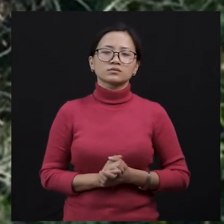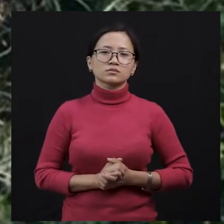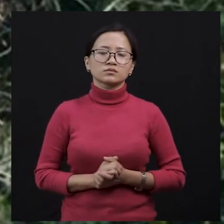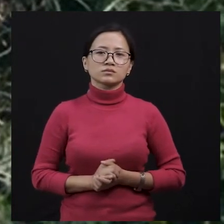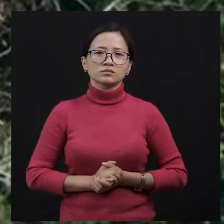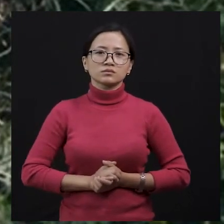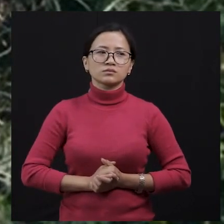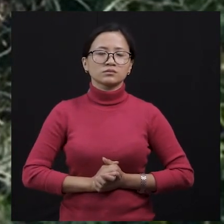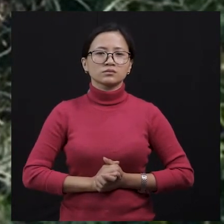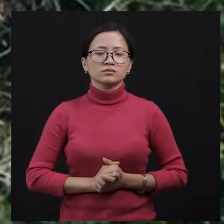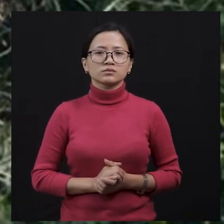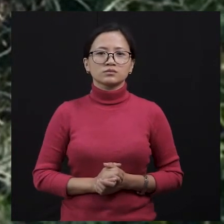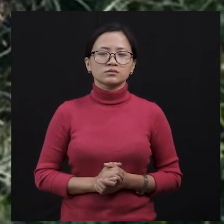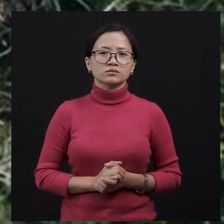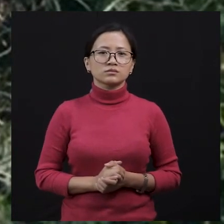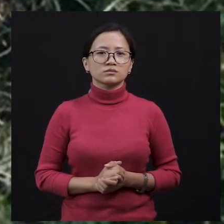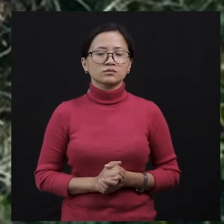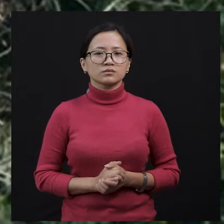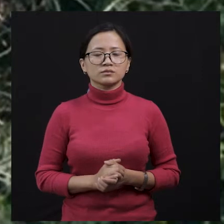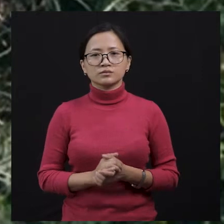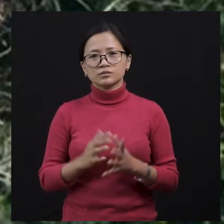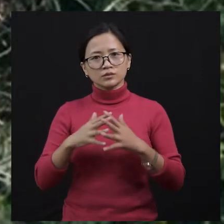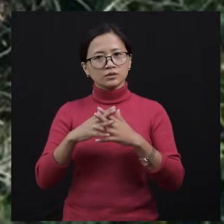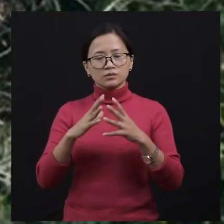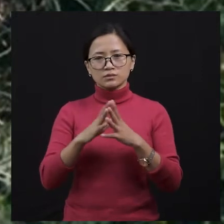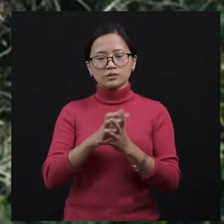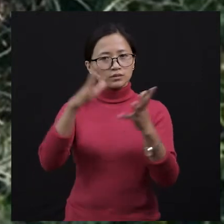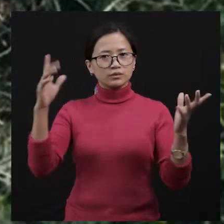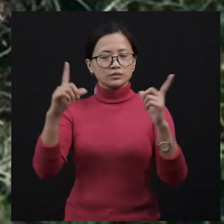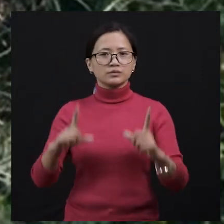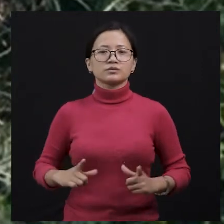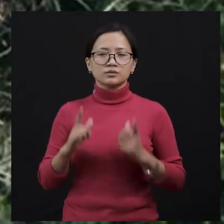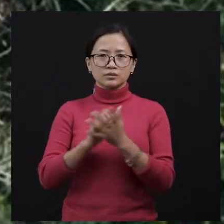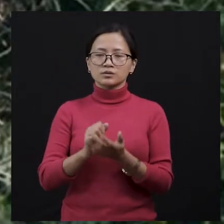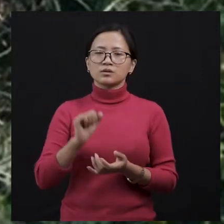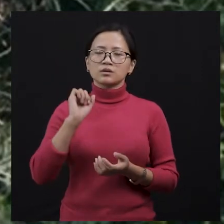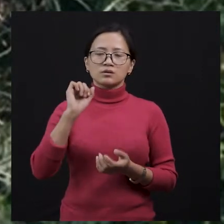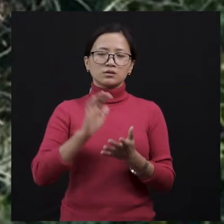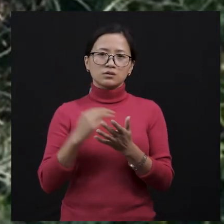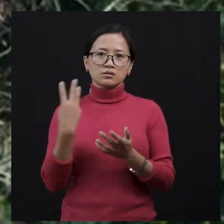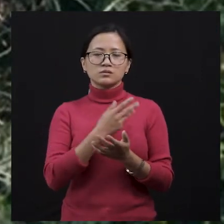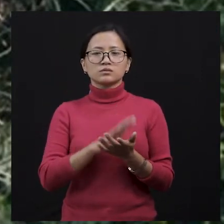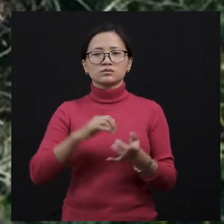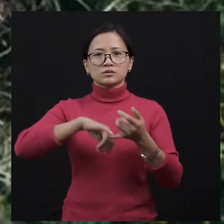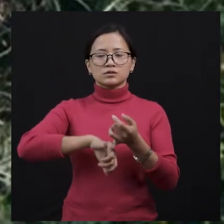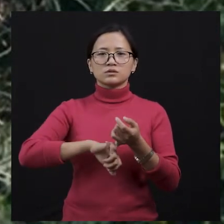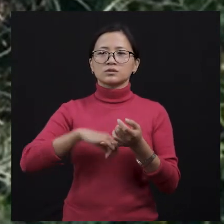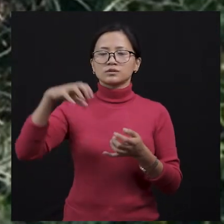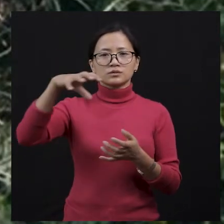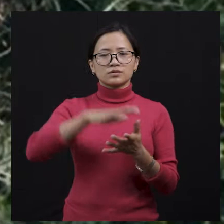So students, let's recall the wildlife sanctuaries that we have in our state, Nagaland. We have